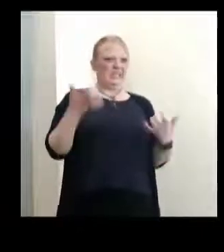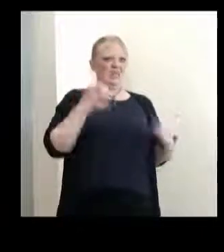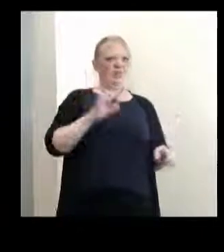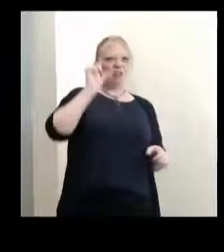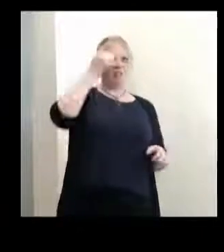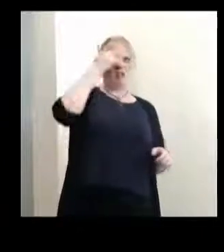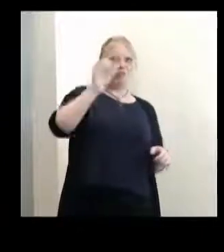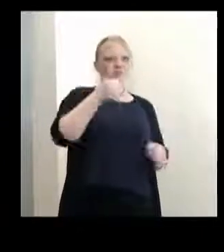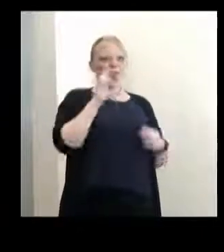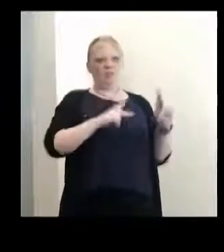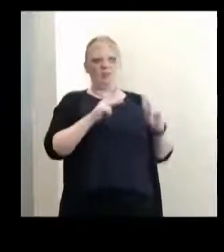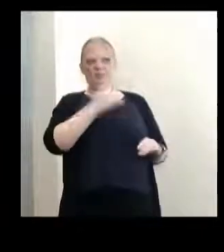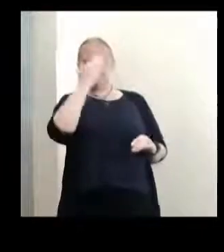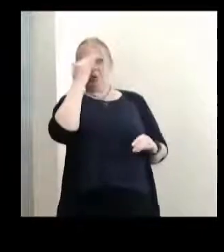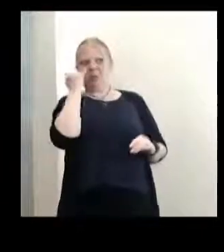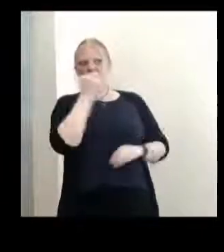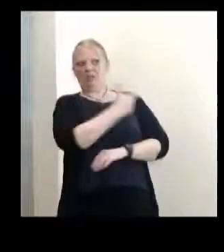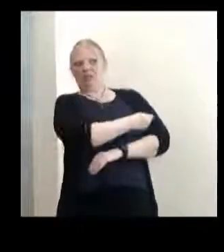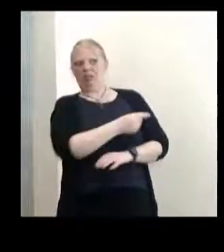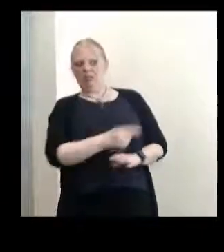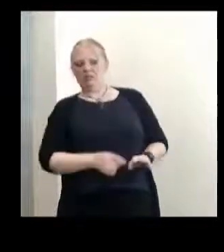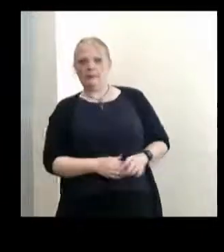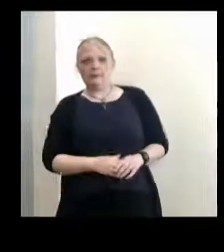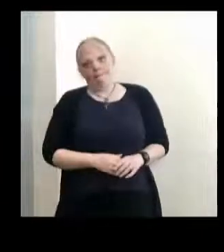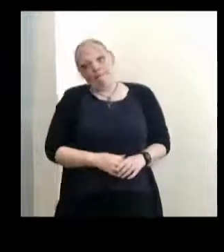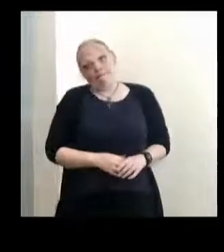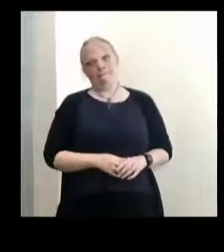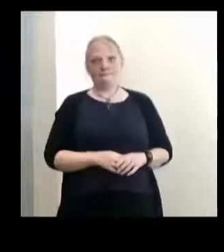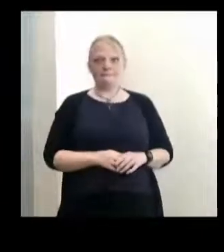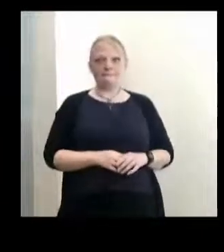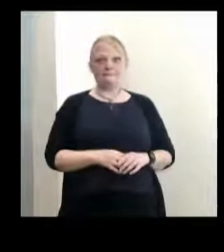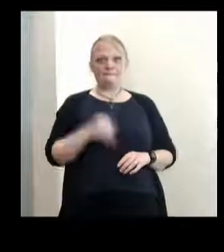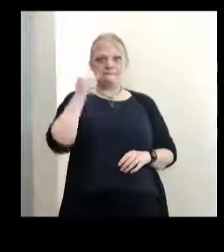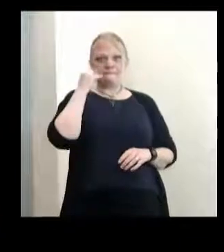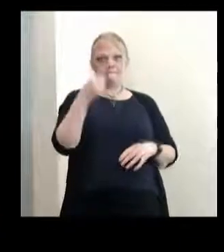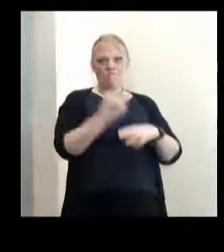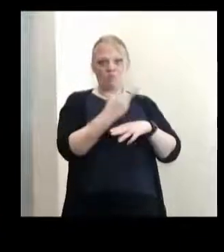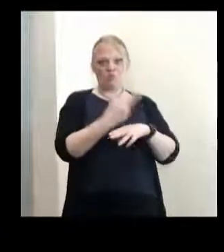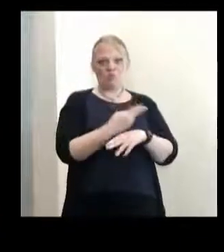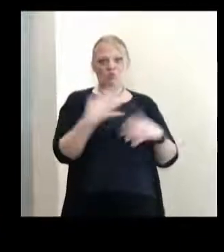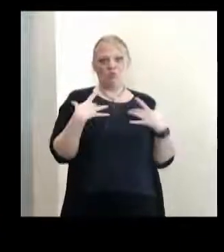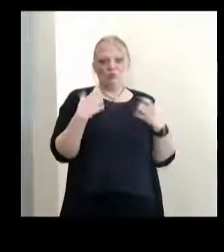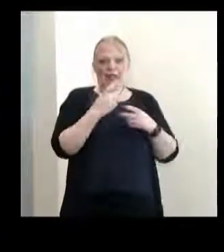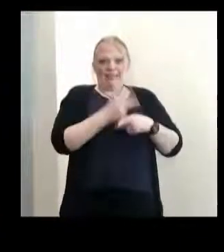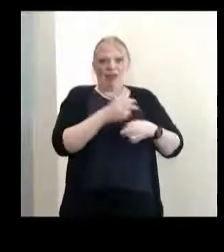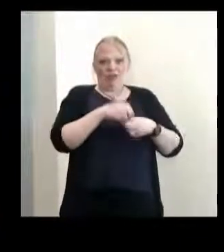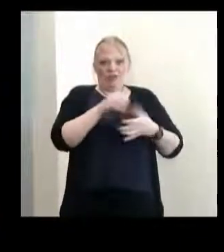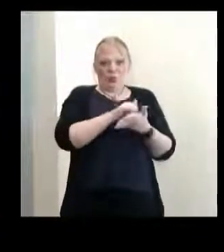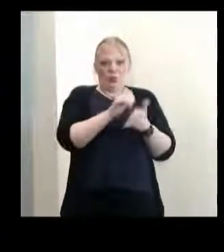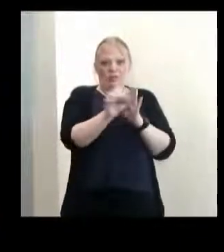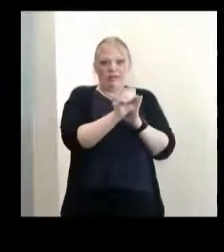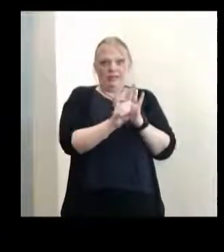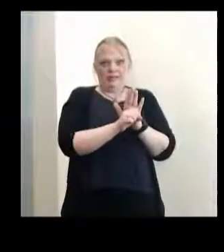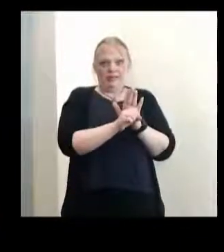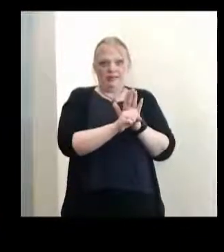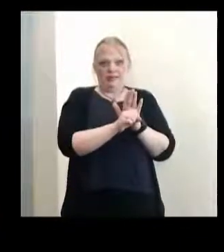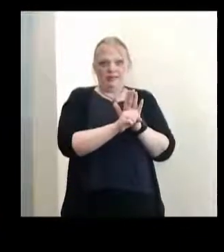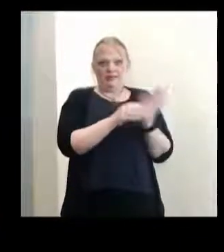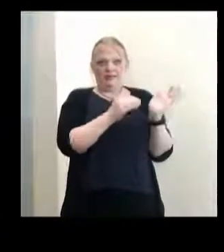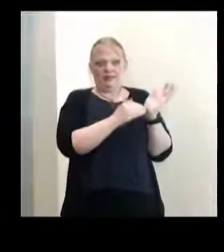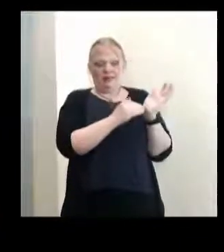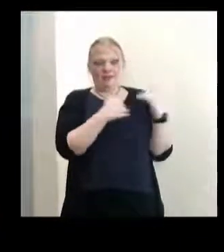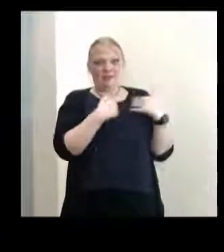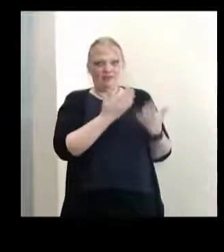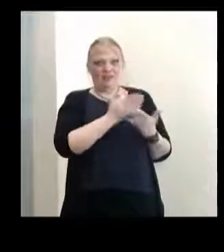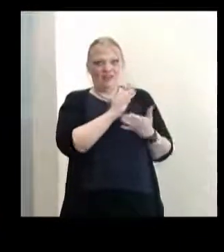or other people to know whether I've been vaccinated, if you're using healthcare in New York State, the healthcare providers have a right